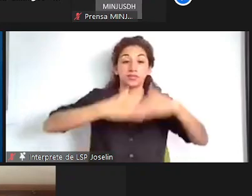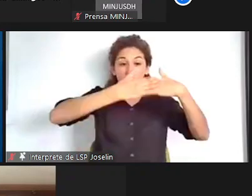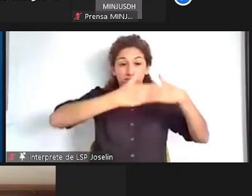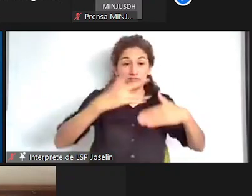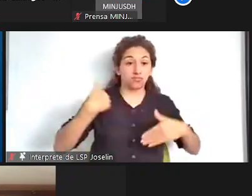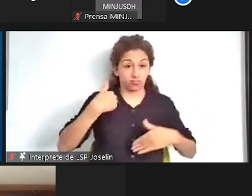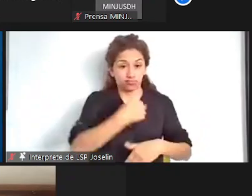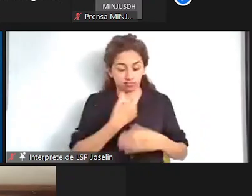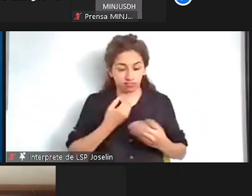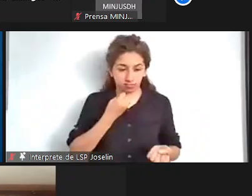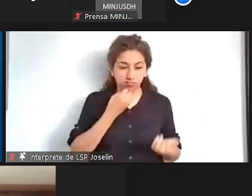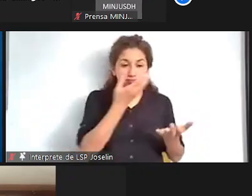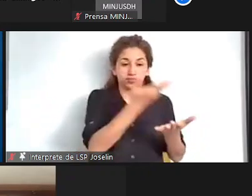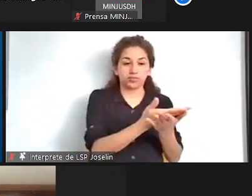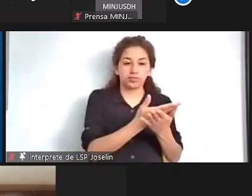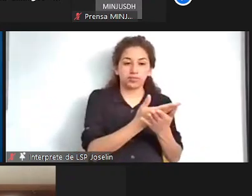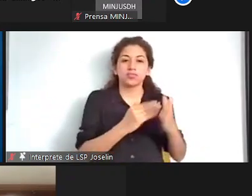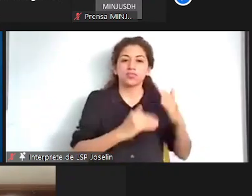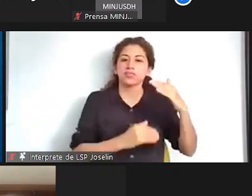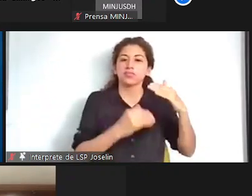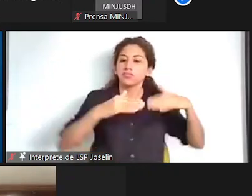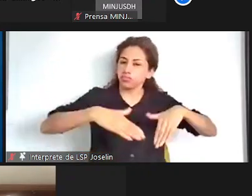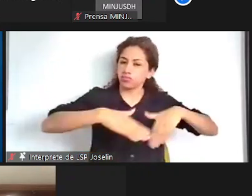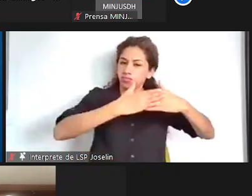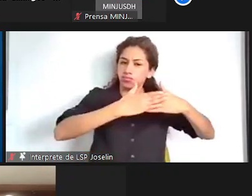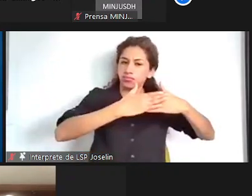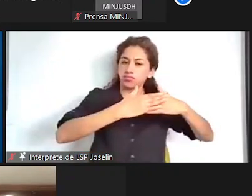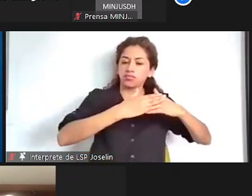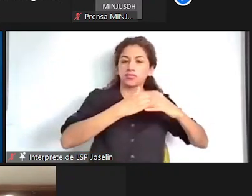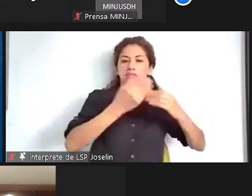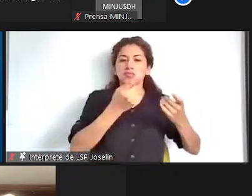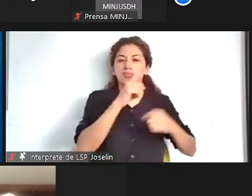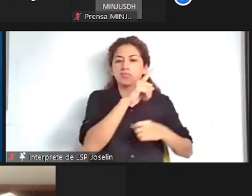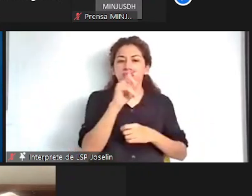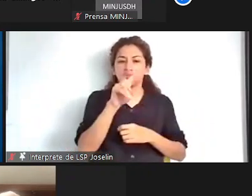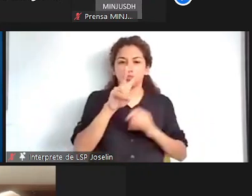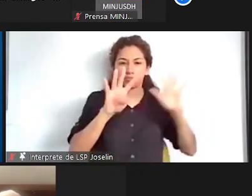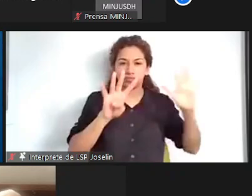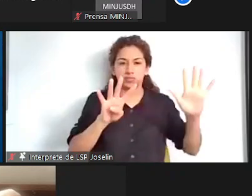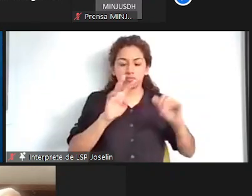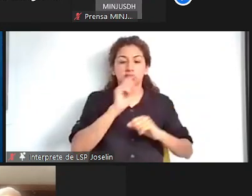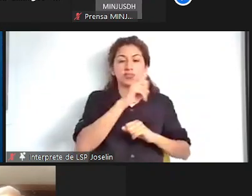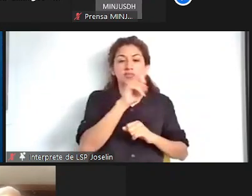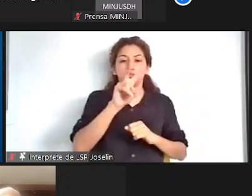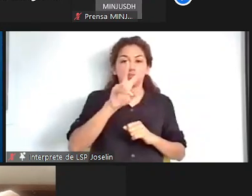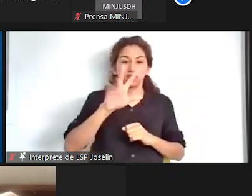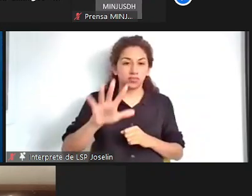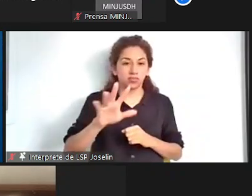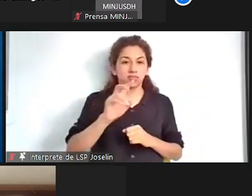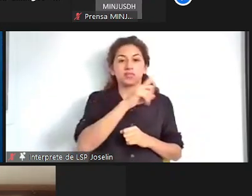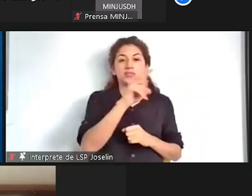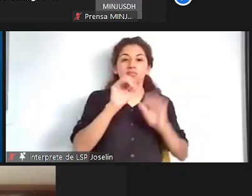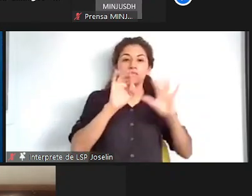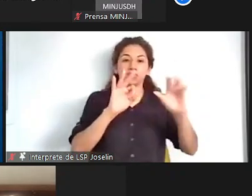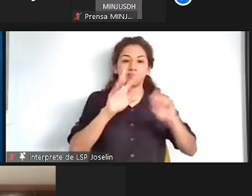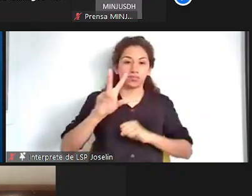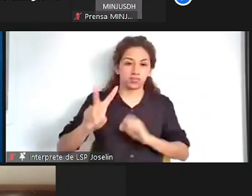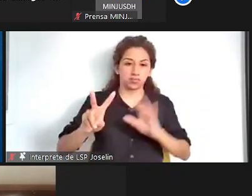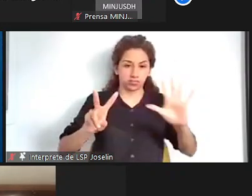what is the ratification of a convention we uh proposed a minimum convention that had to be ratified 129